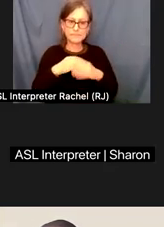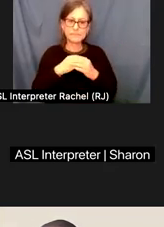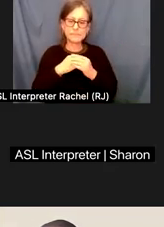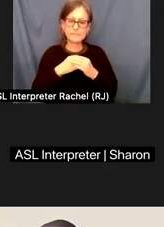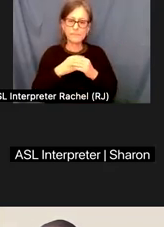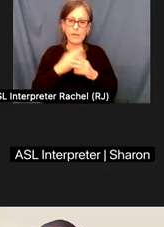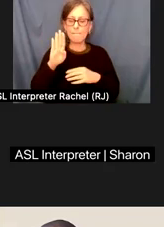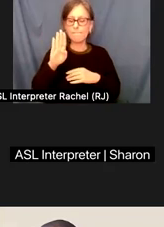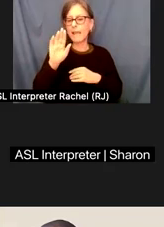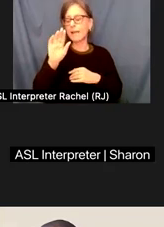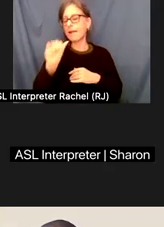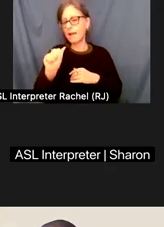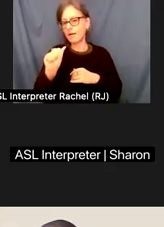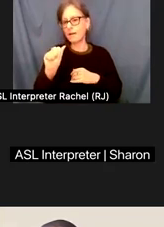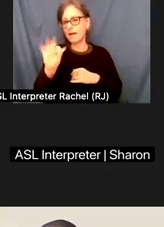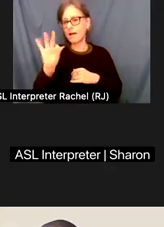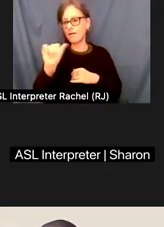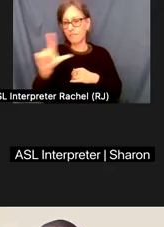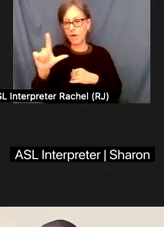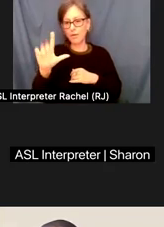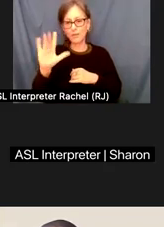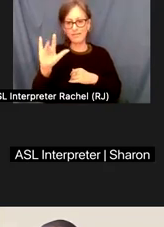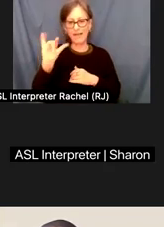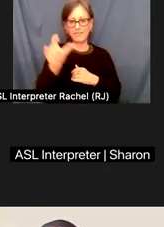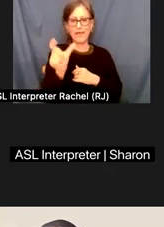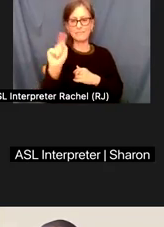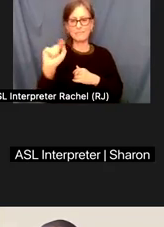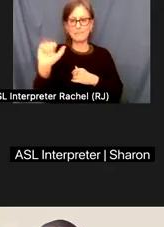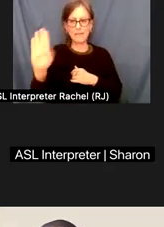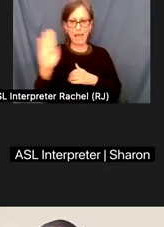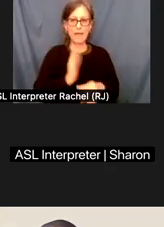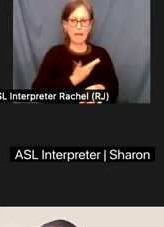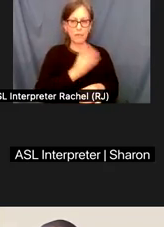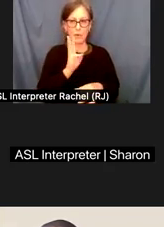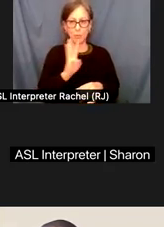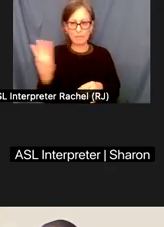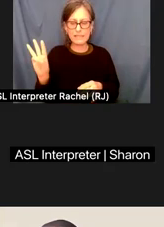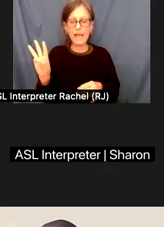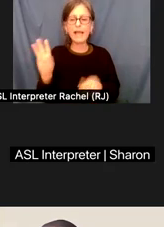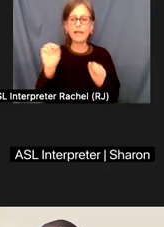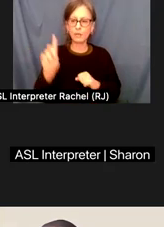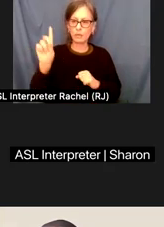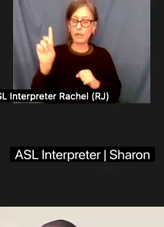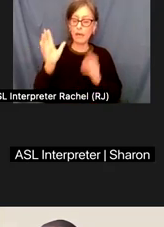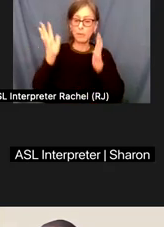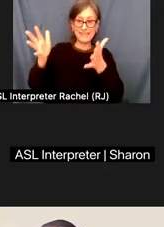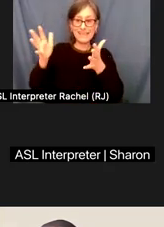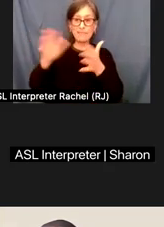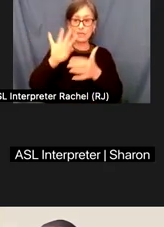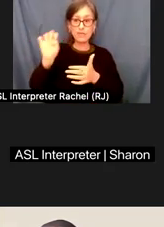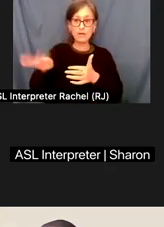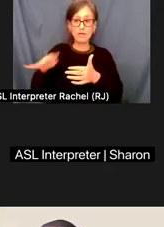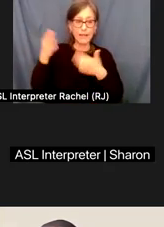earthquakecountry.org/BAFA25, Bay Area Fall 25. And so you'll be able to download those, and the survey will remain up, so you